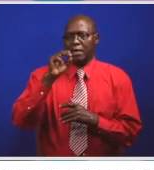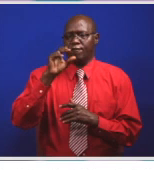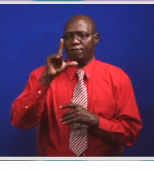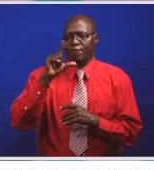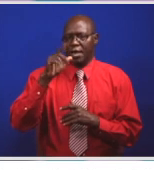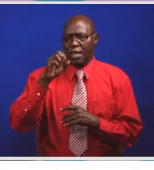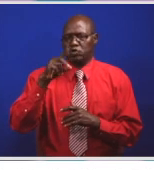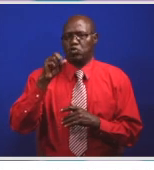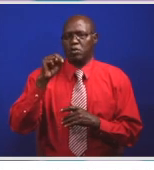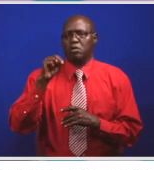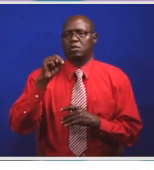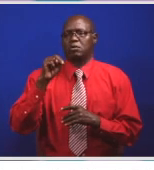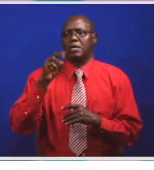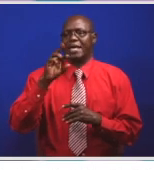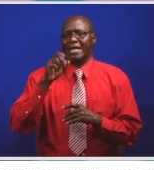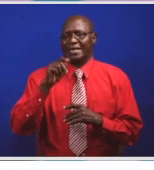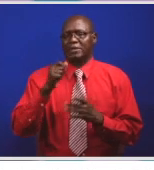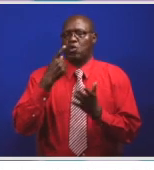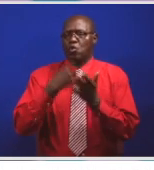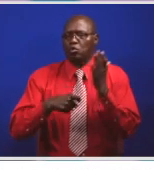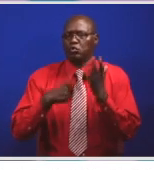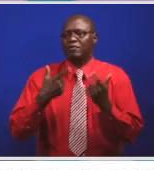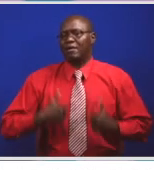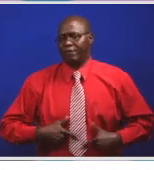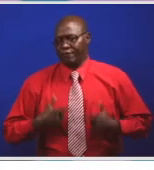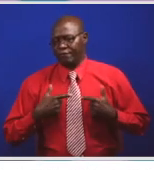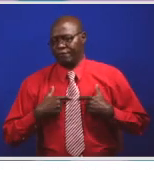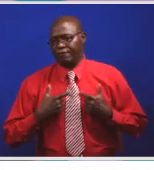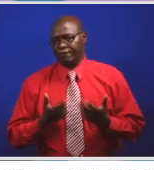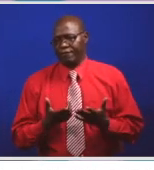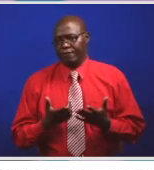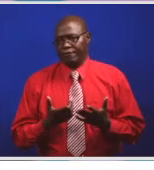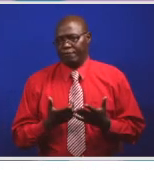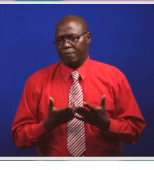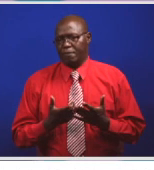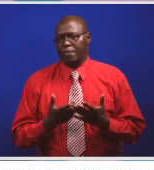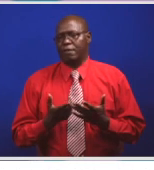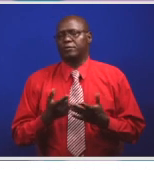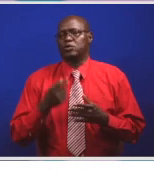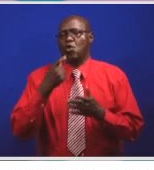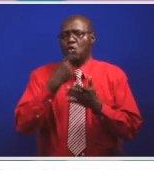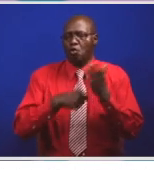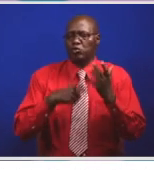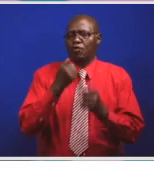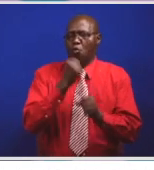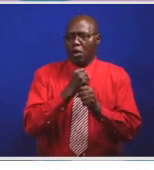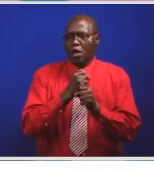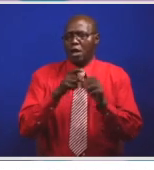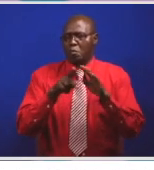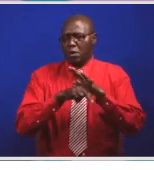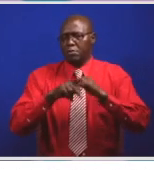cost of living, and depreciation. The cost of running a primary school